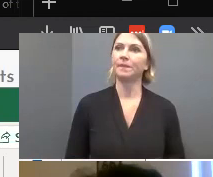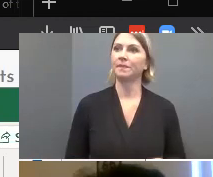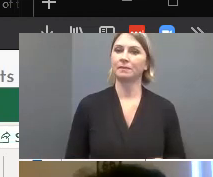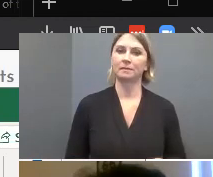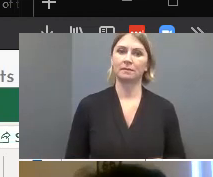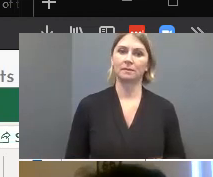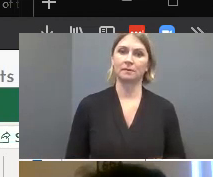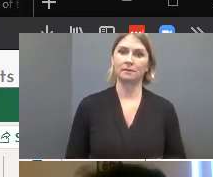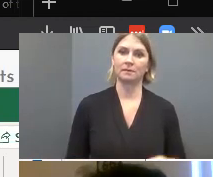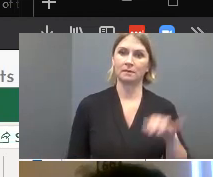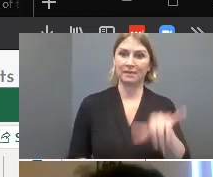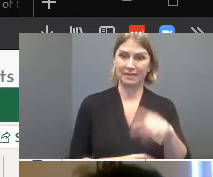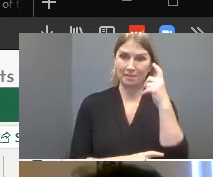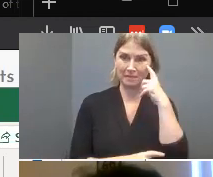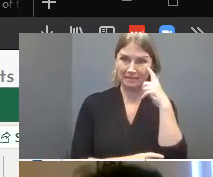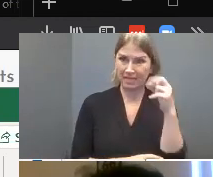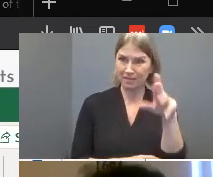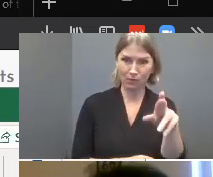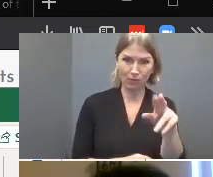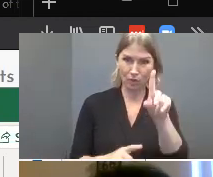Does that make sense? Any questions?